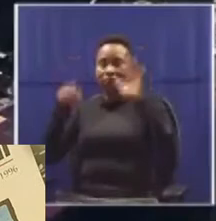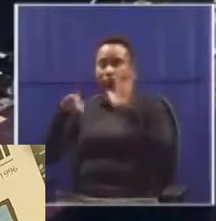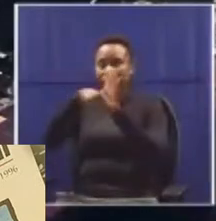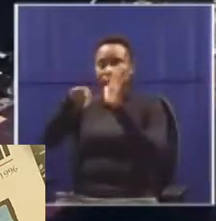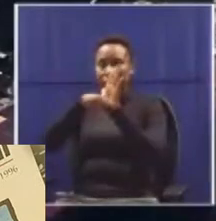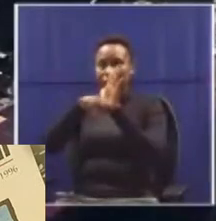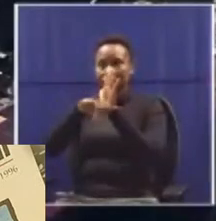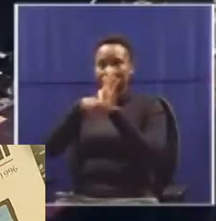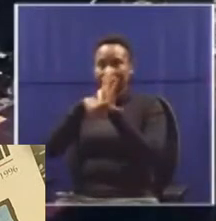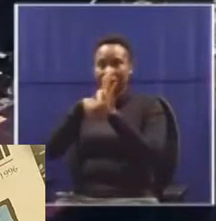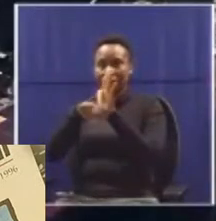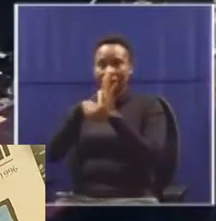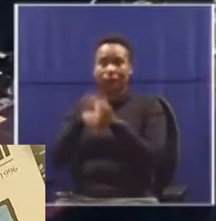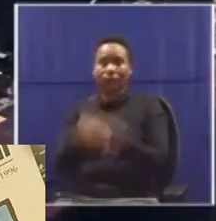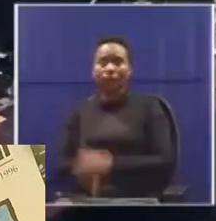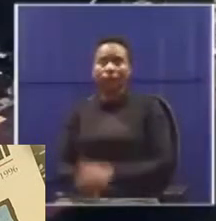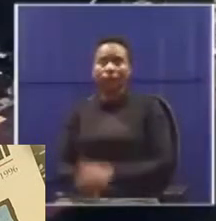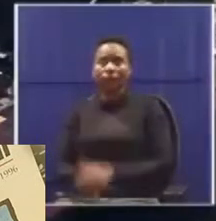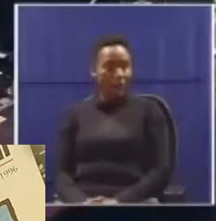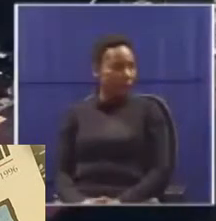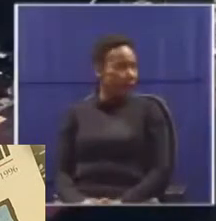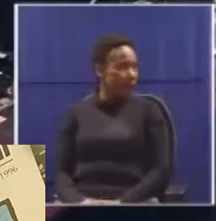recording stopped